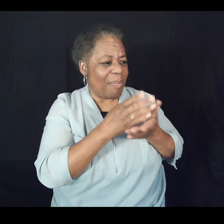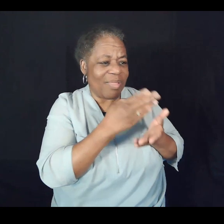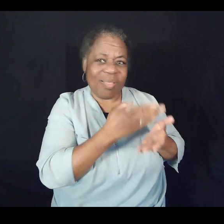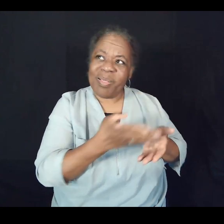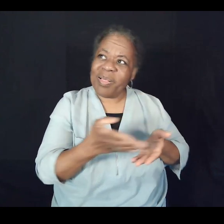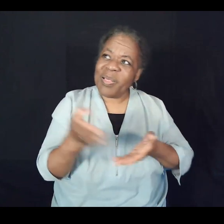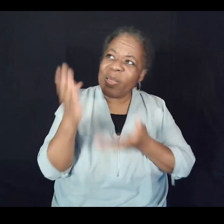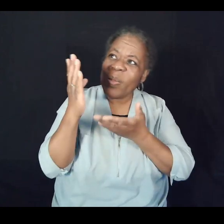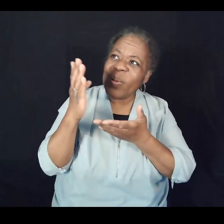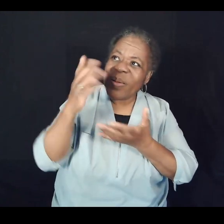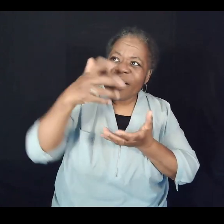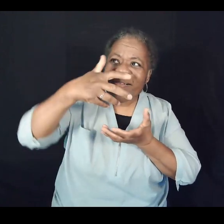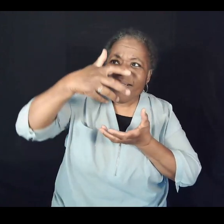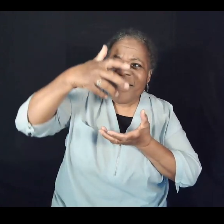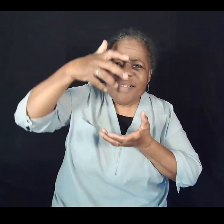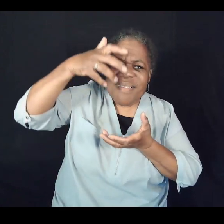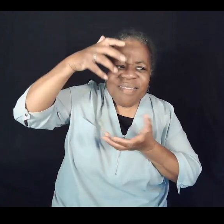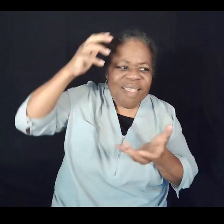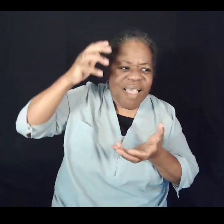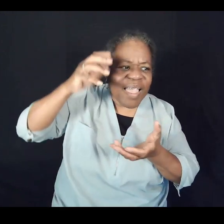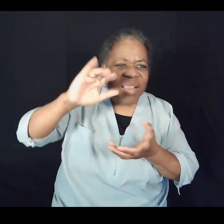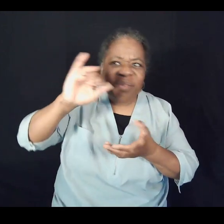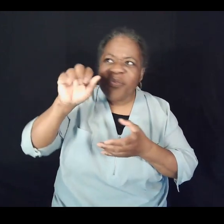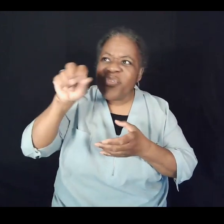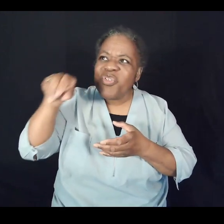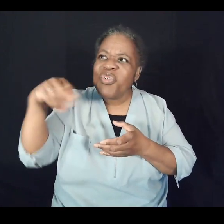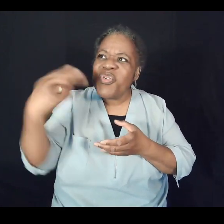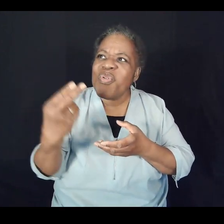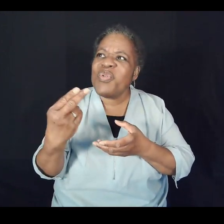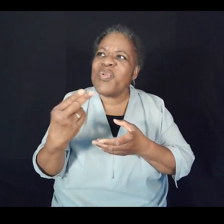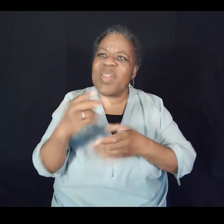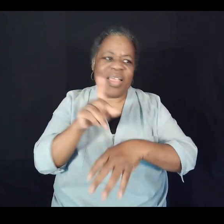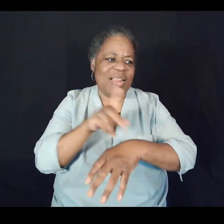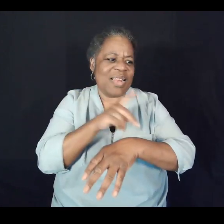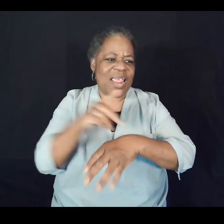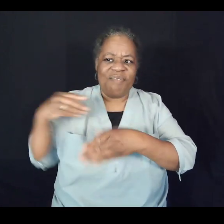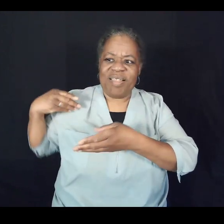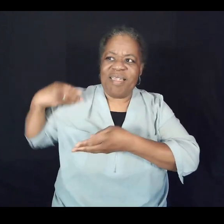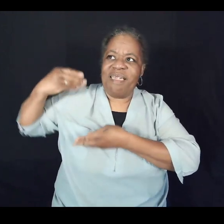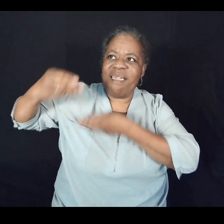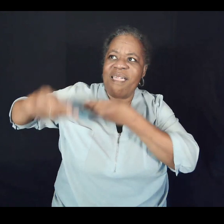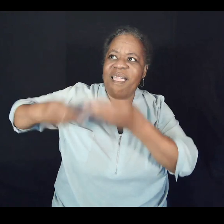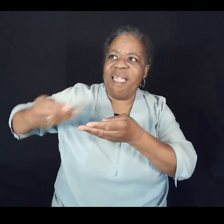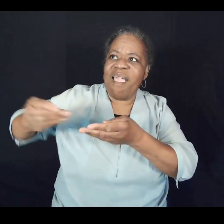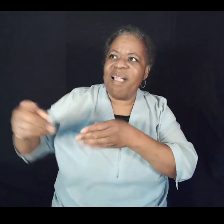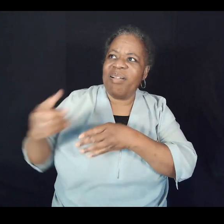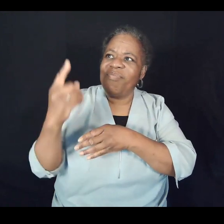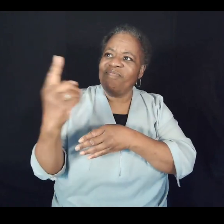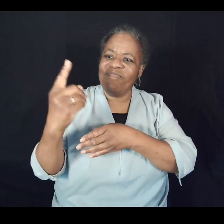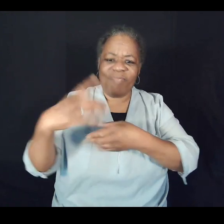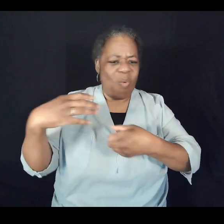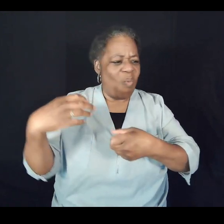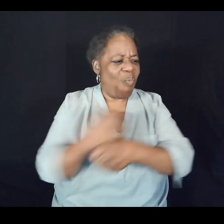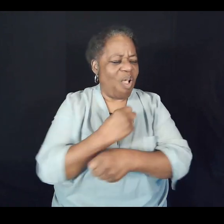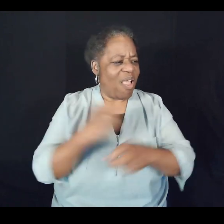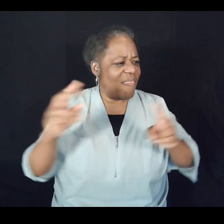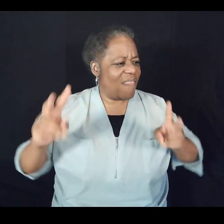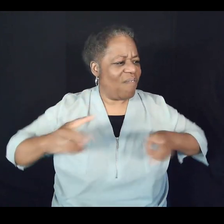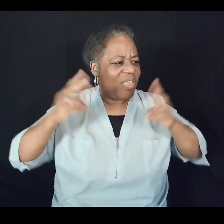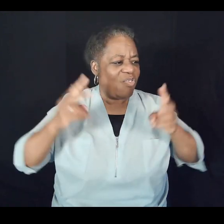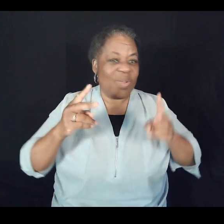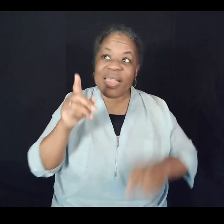the tribe of Judah, the heir to David's throne, has won the victory. He